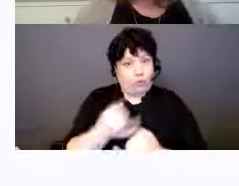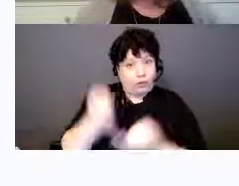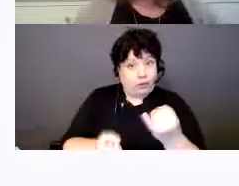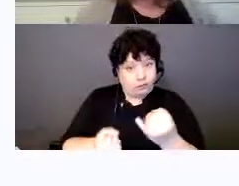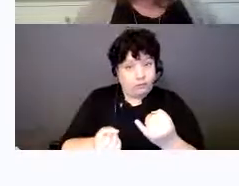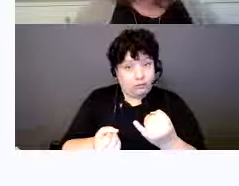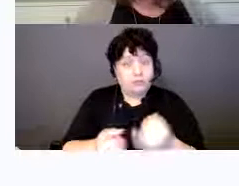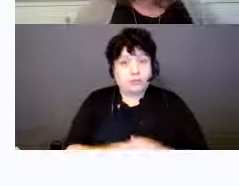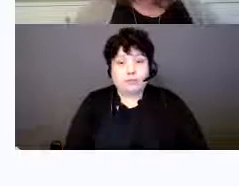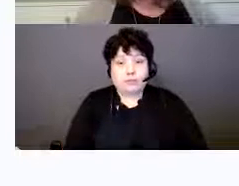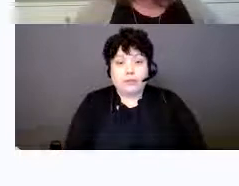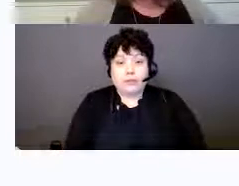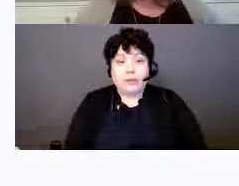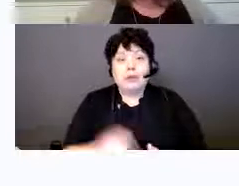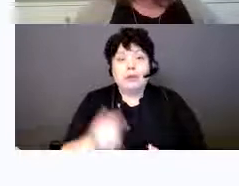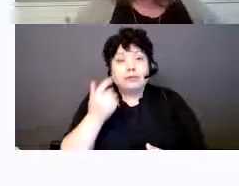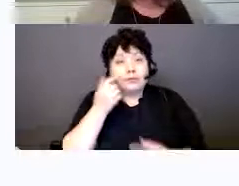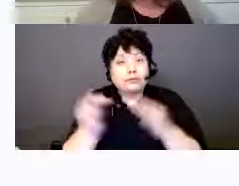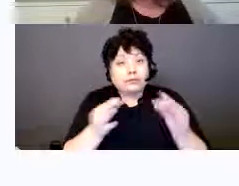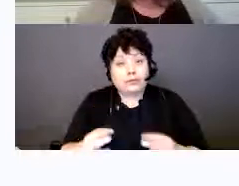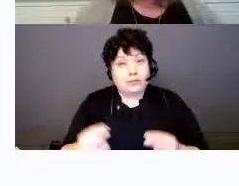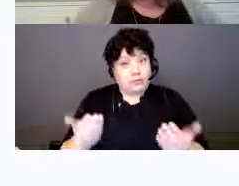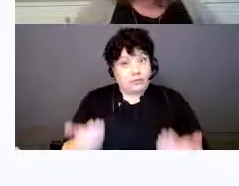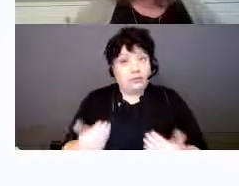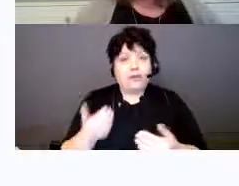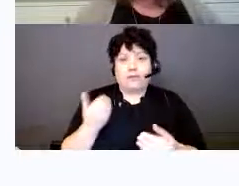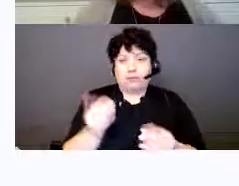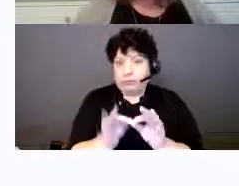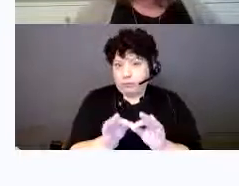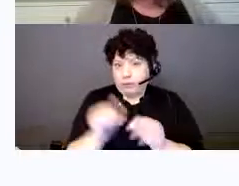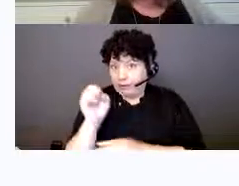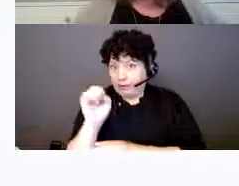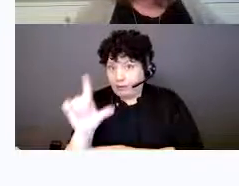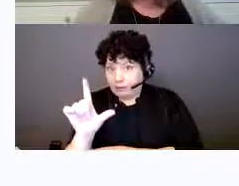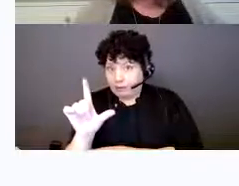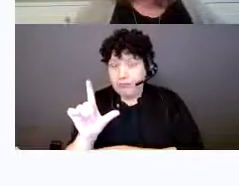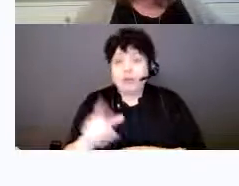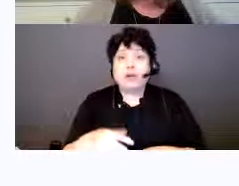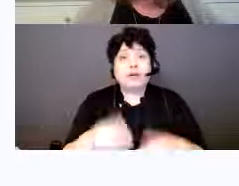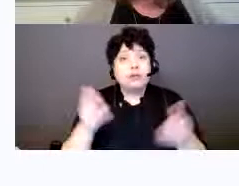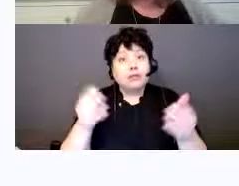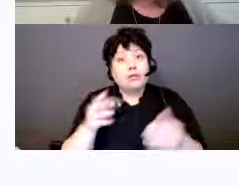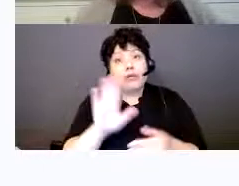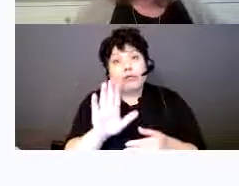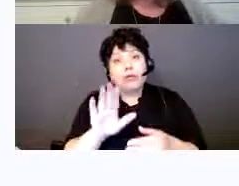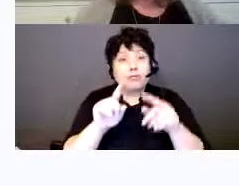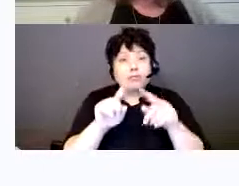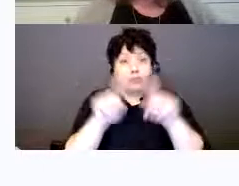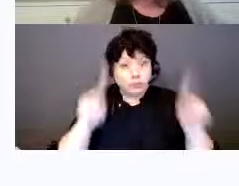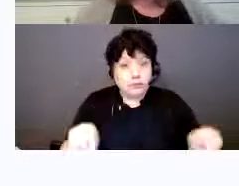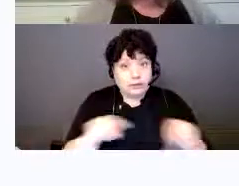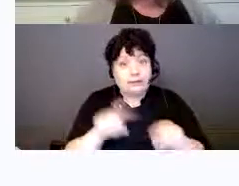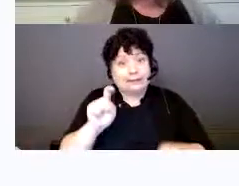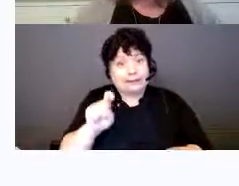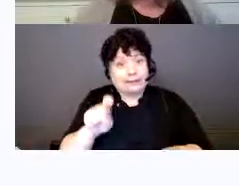webinar today. As I indicated, we have our ASL interpreters joining us. You can adjust the